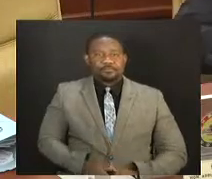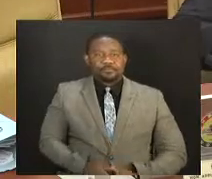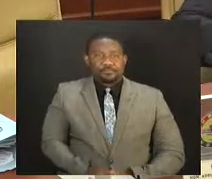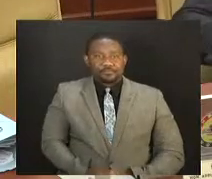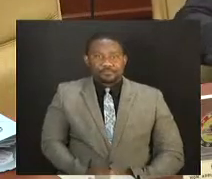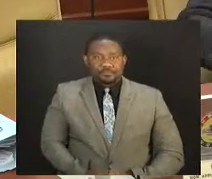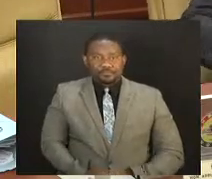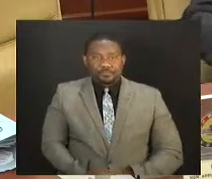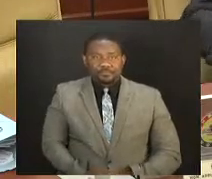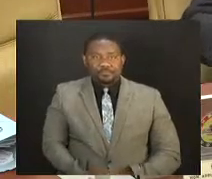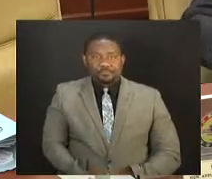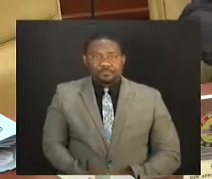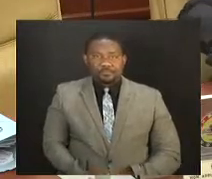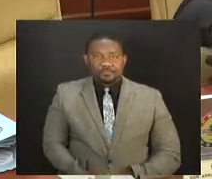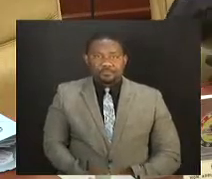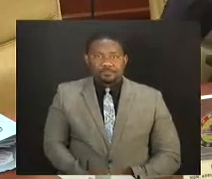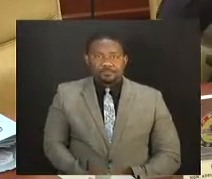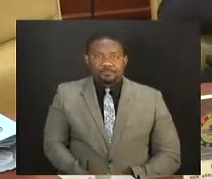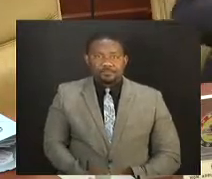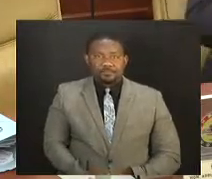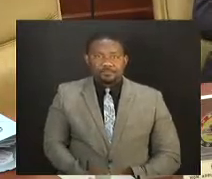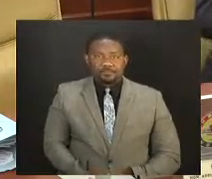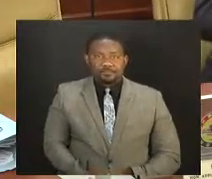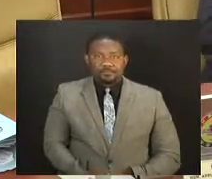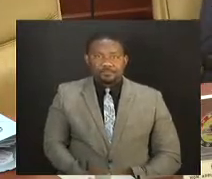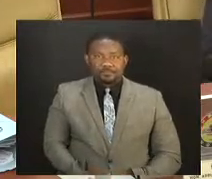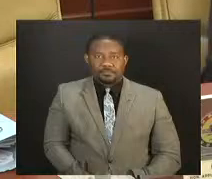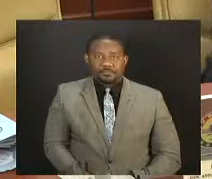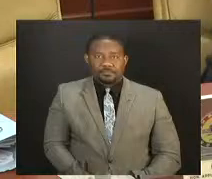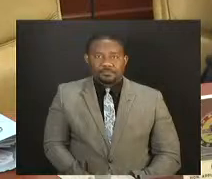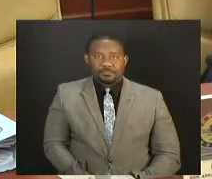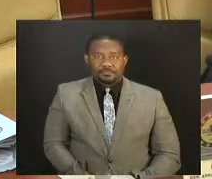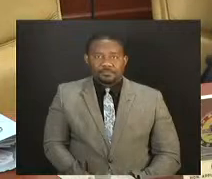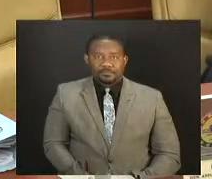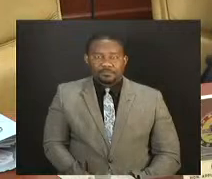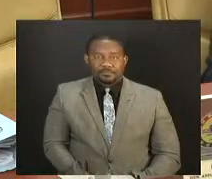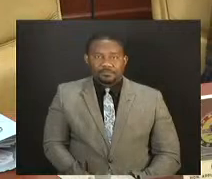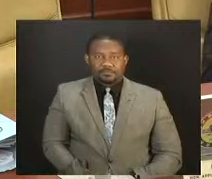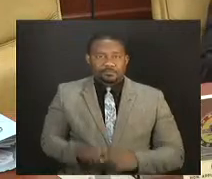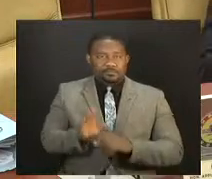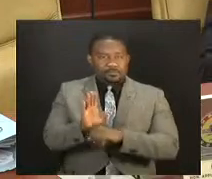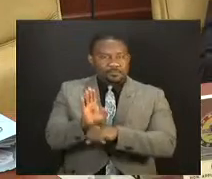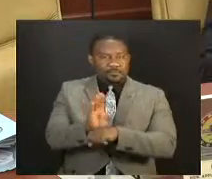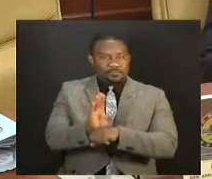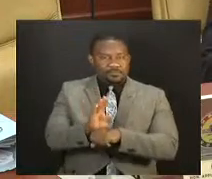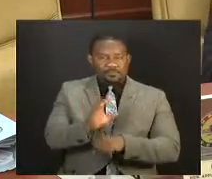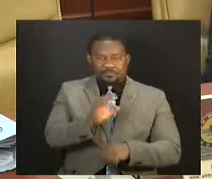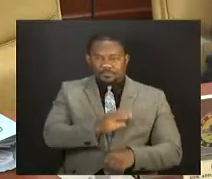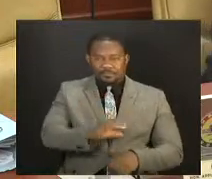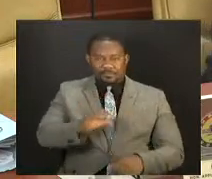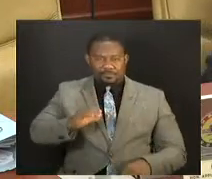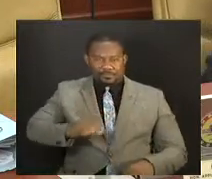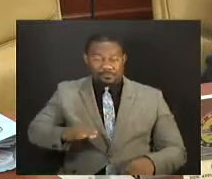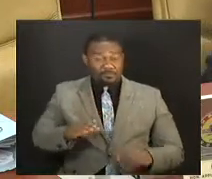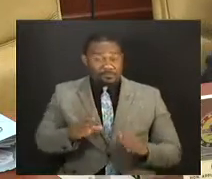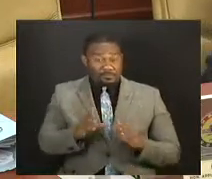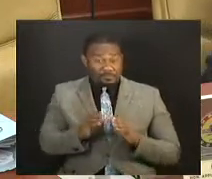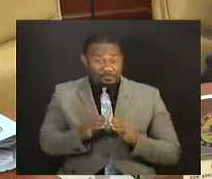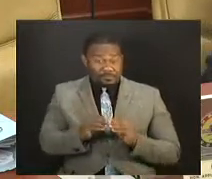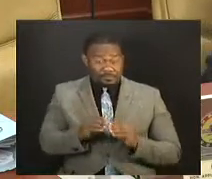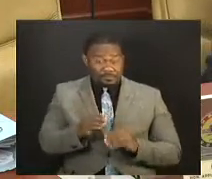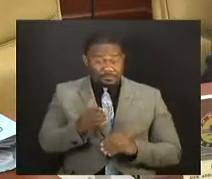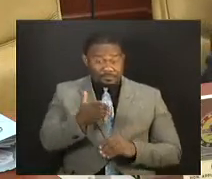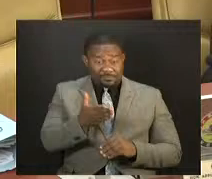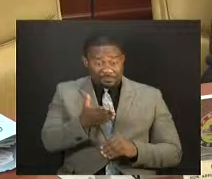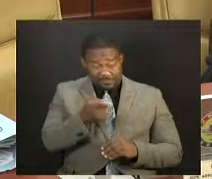he raised the matter at the business committee meeting where he chairs.